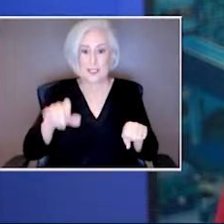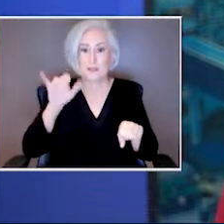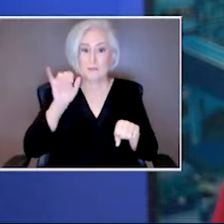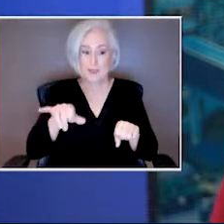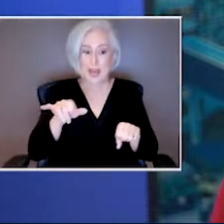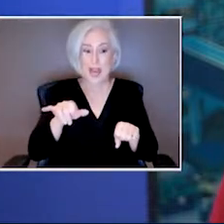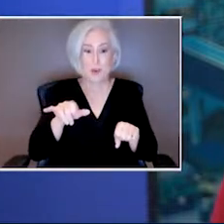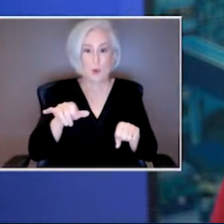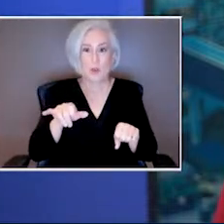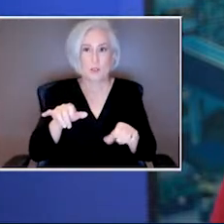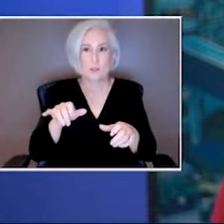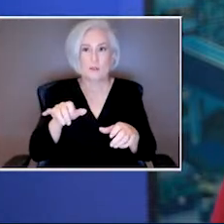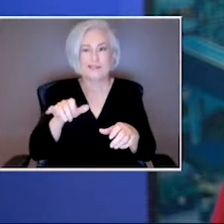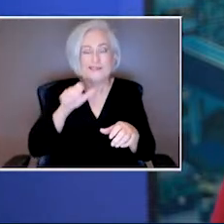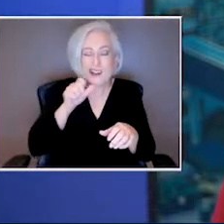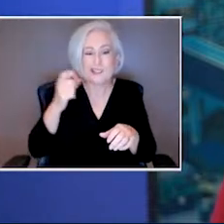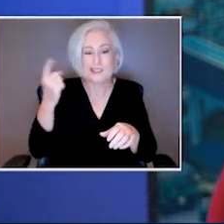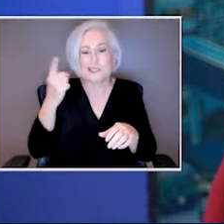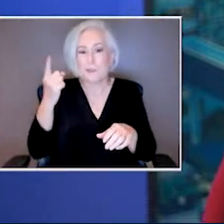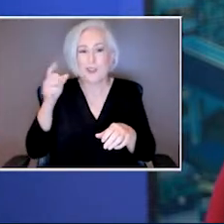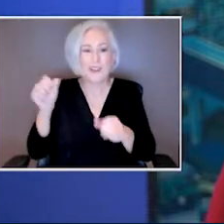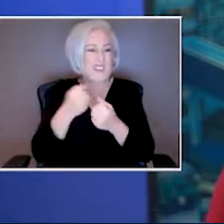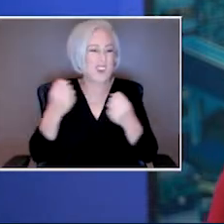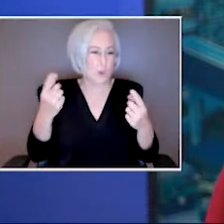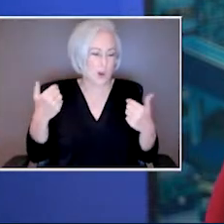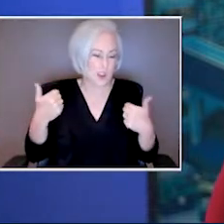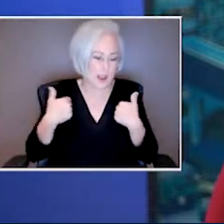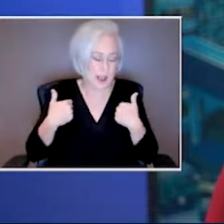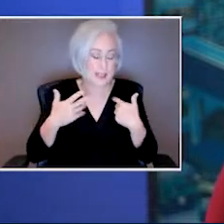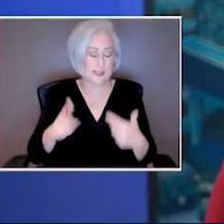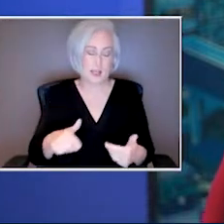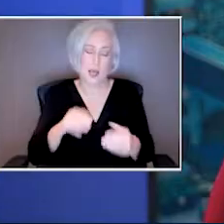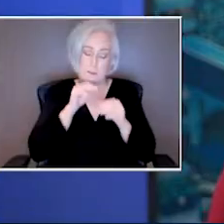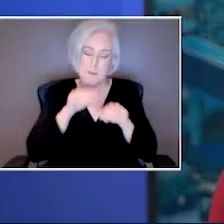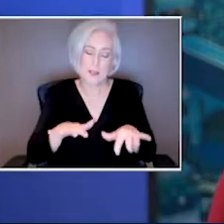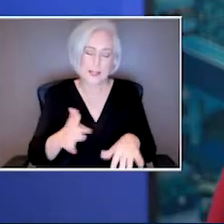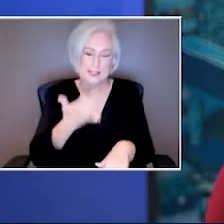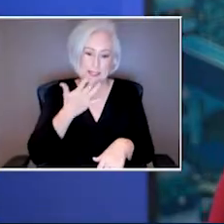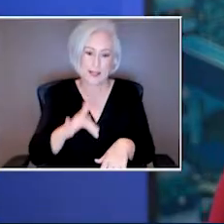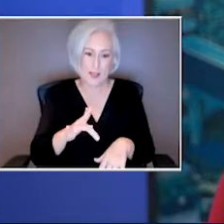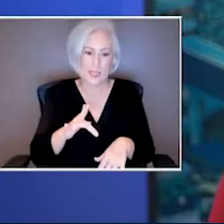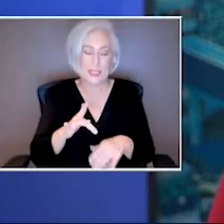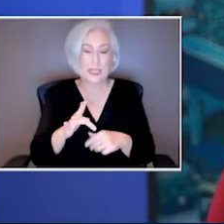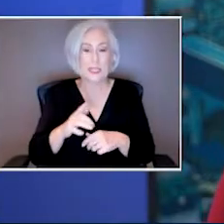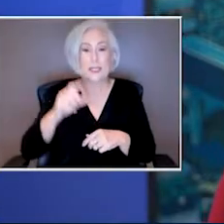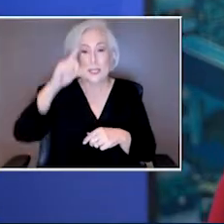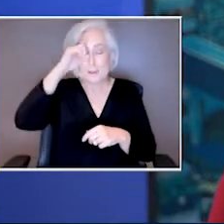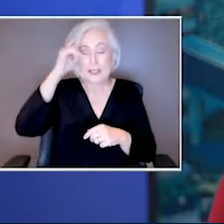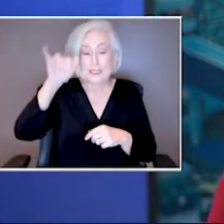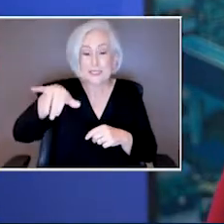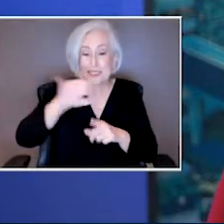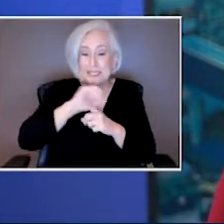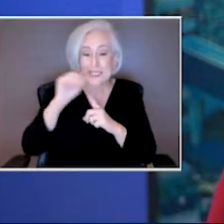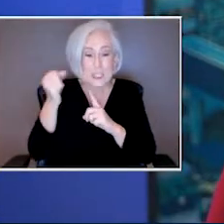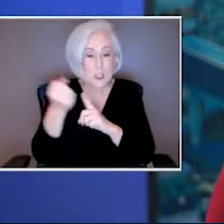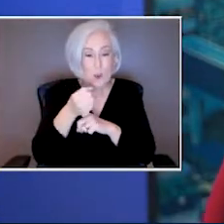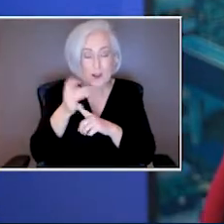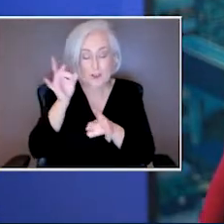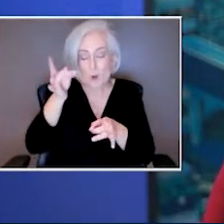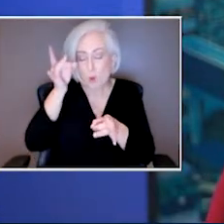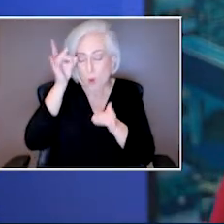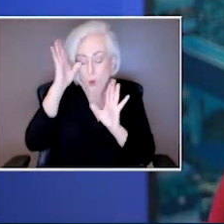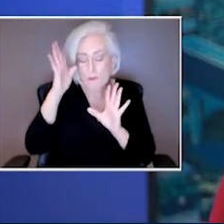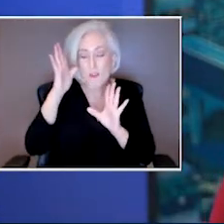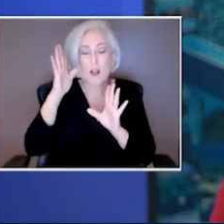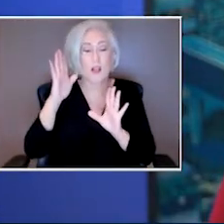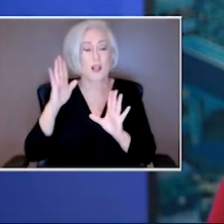everybody has. I feel very blessed and very lucky that for, as horrible as the situation was, I had a